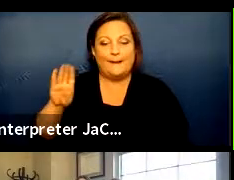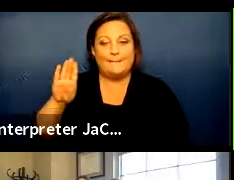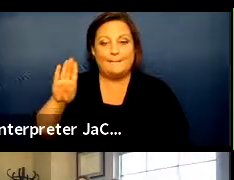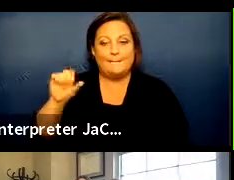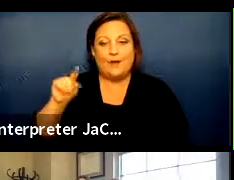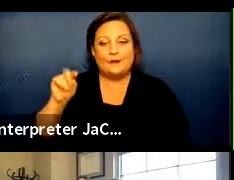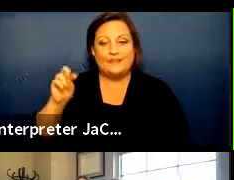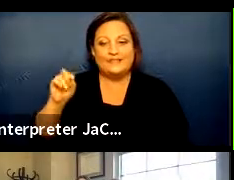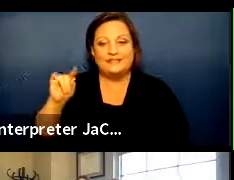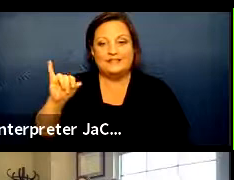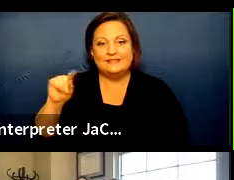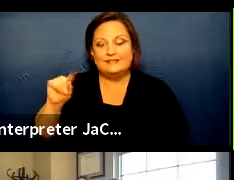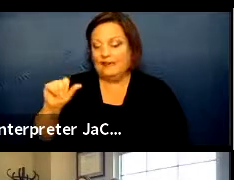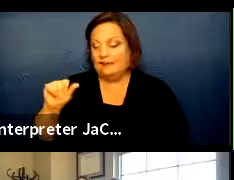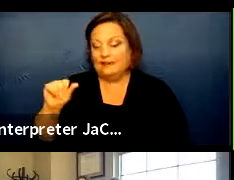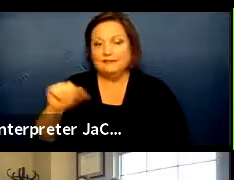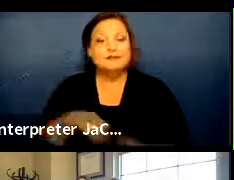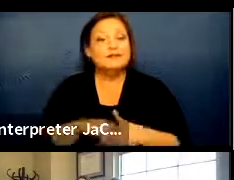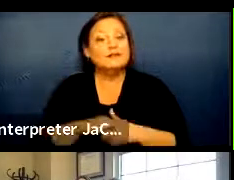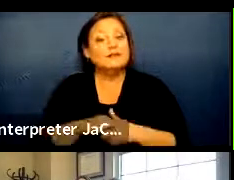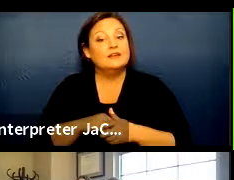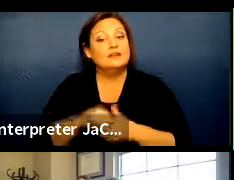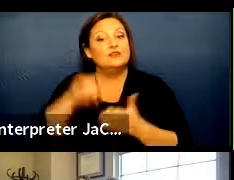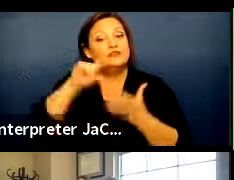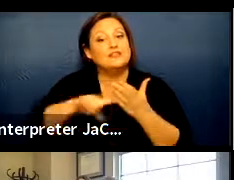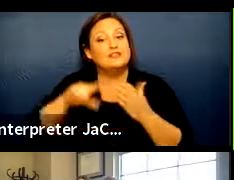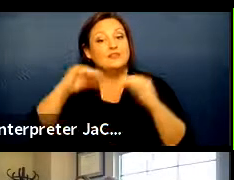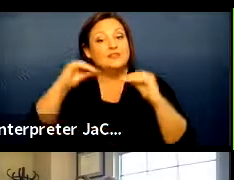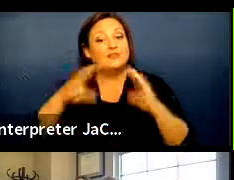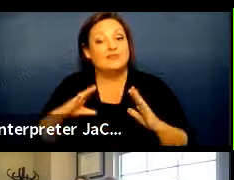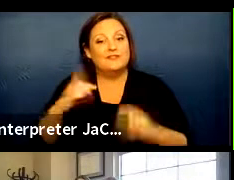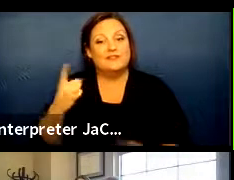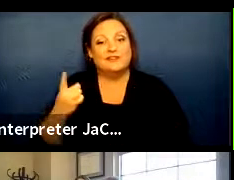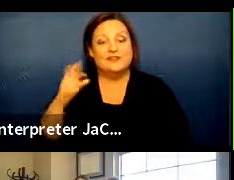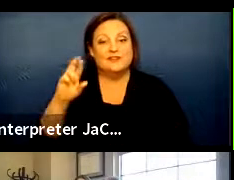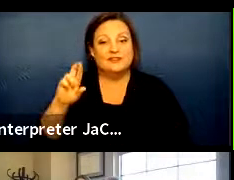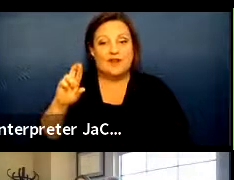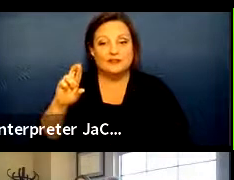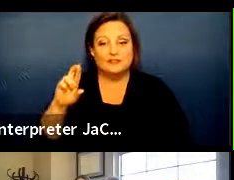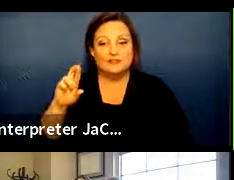being introduced tonight by her research professor, Dr. Meinke.